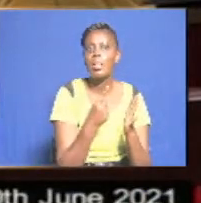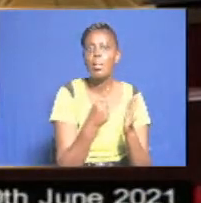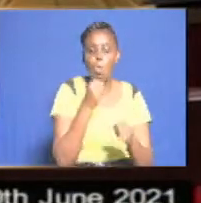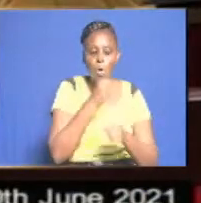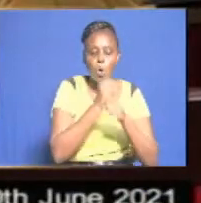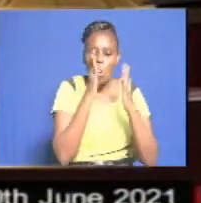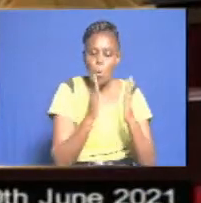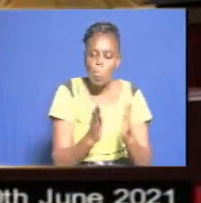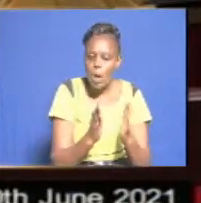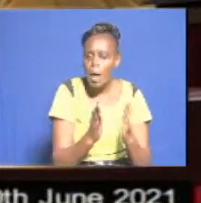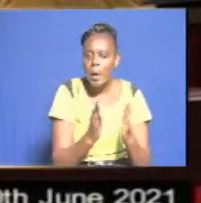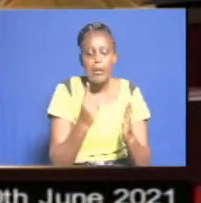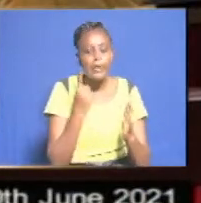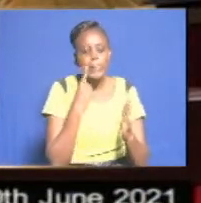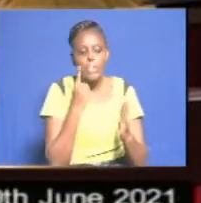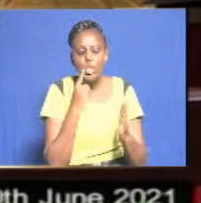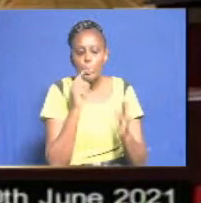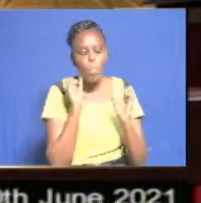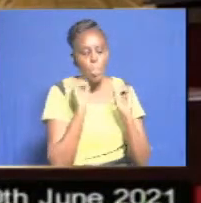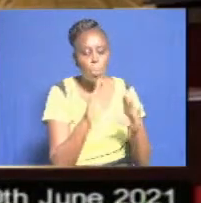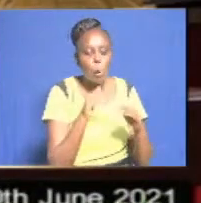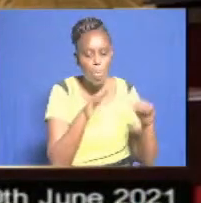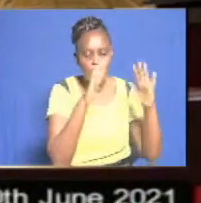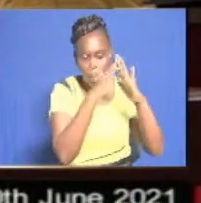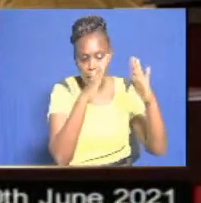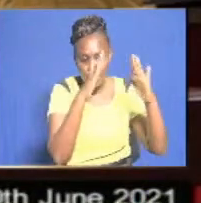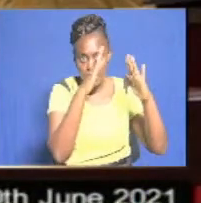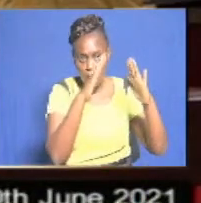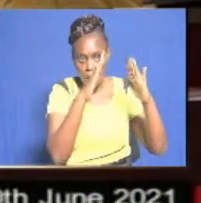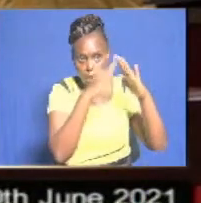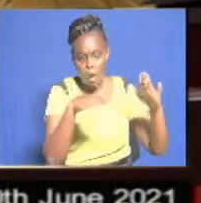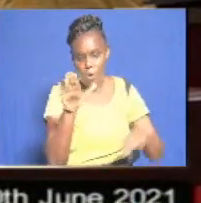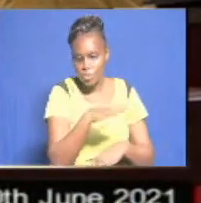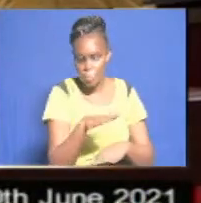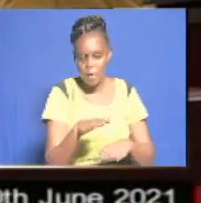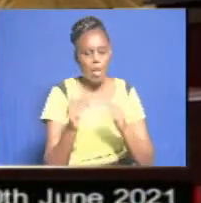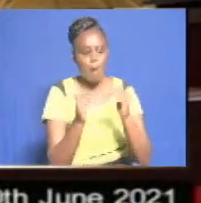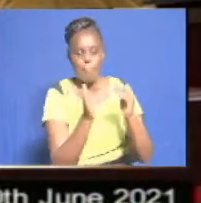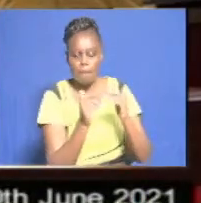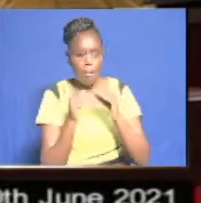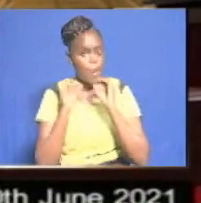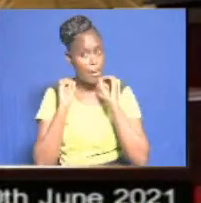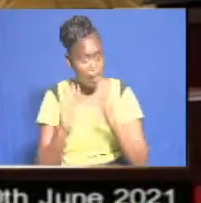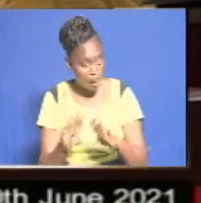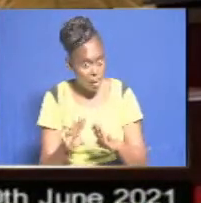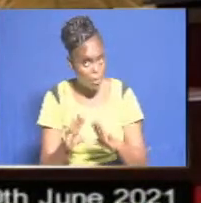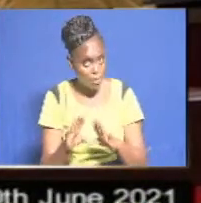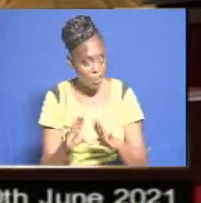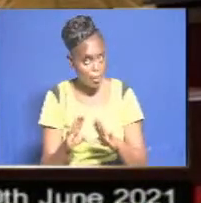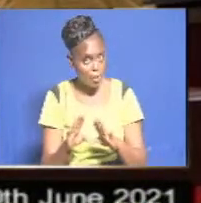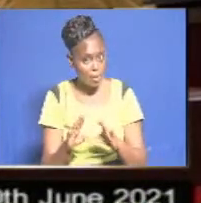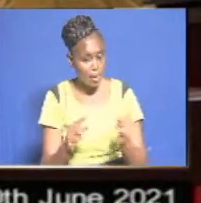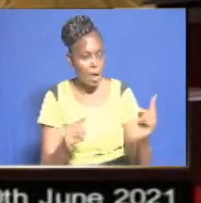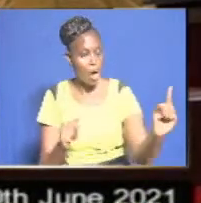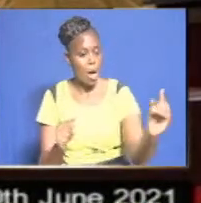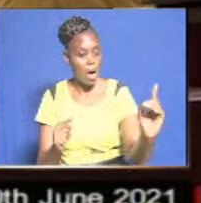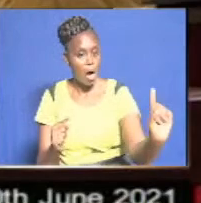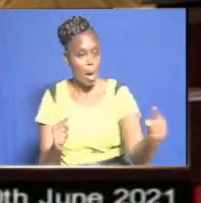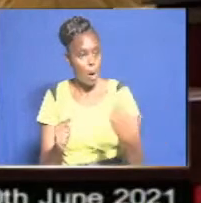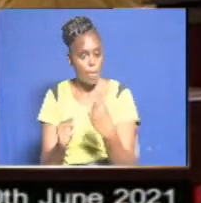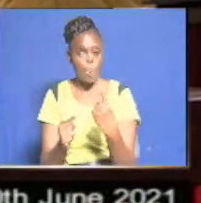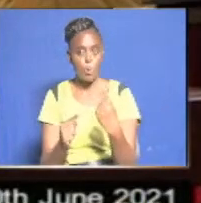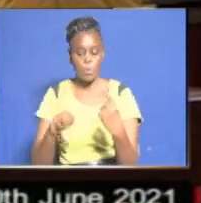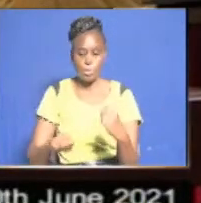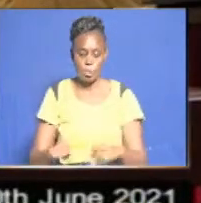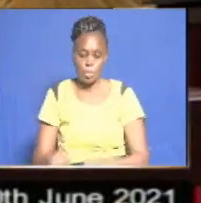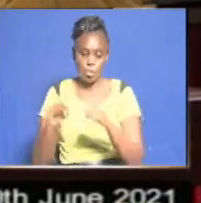be thrown out of the chamber, because it is not fair. It's not fair that you can approach the Chair of the Committee